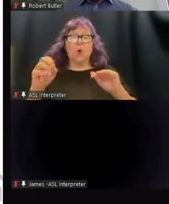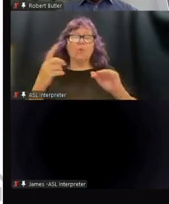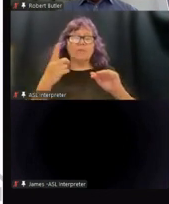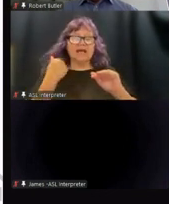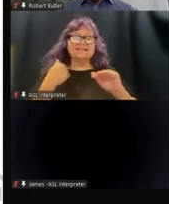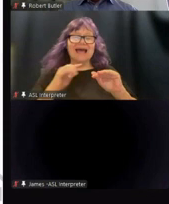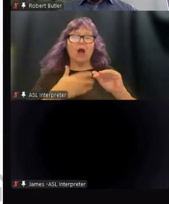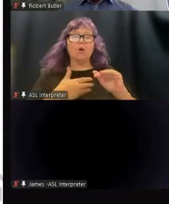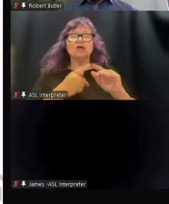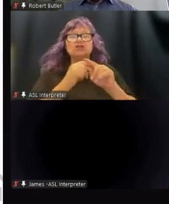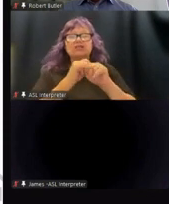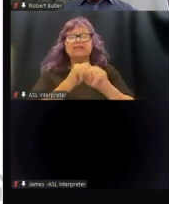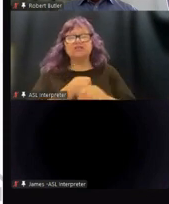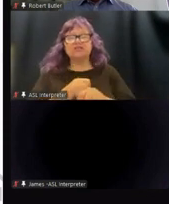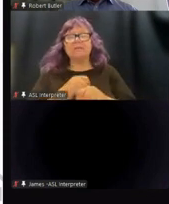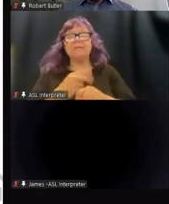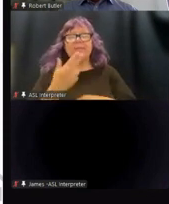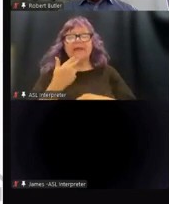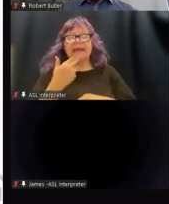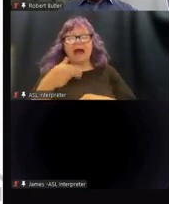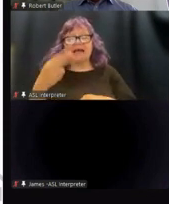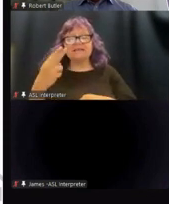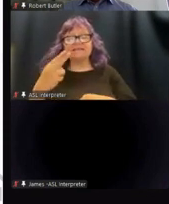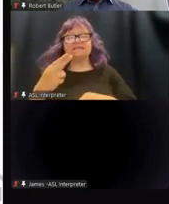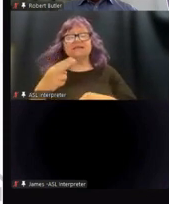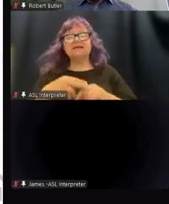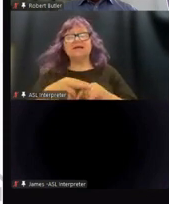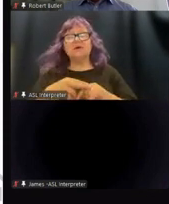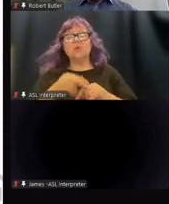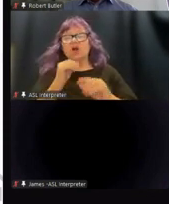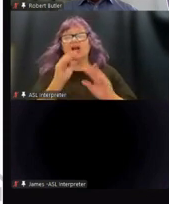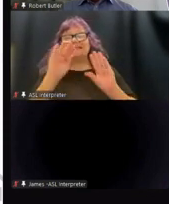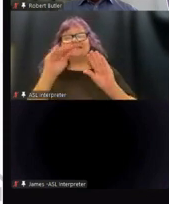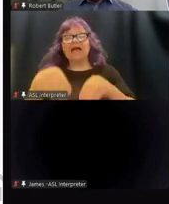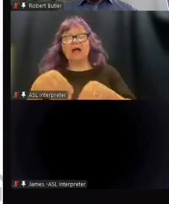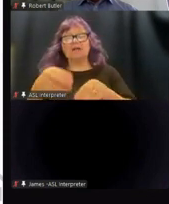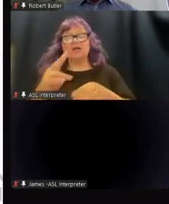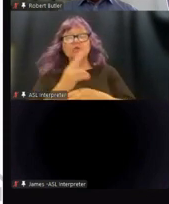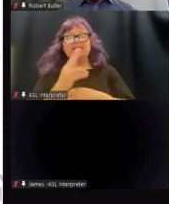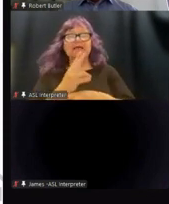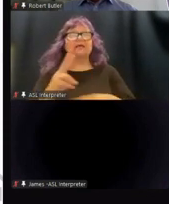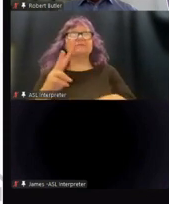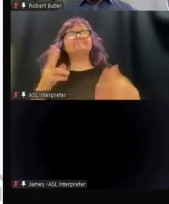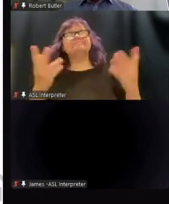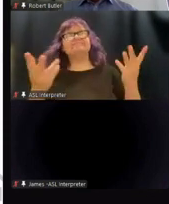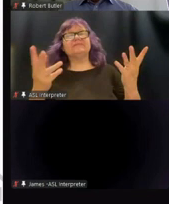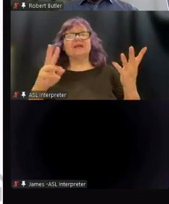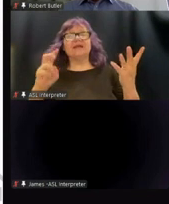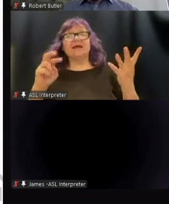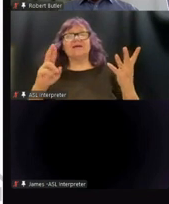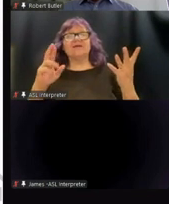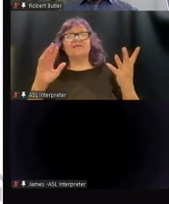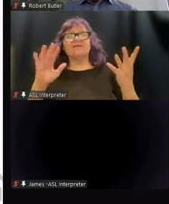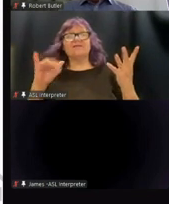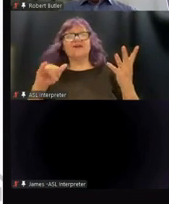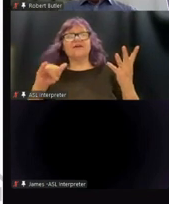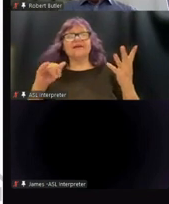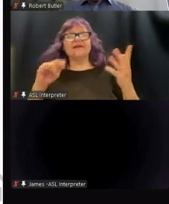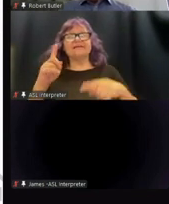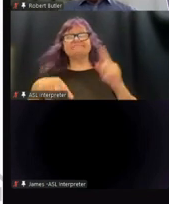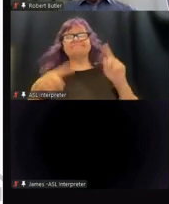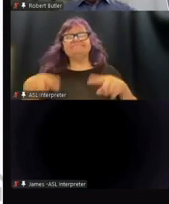traditional mini highs were typically installed using very robust piles that